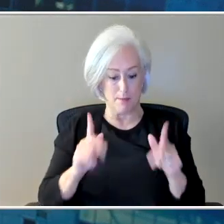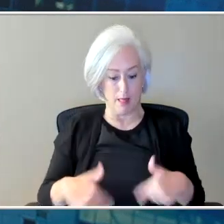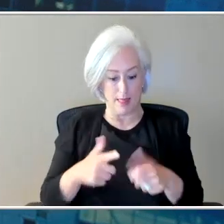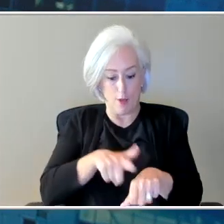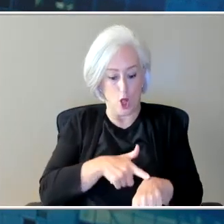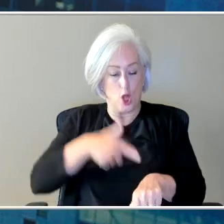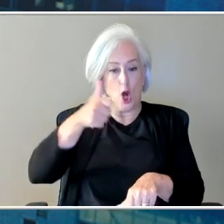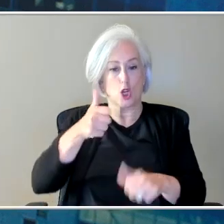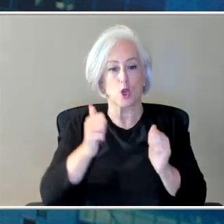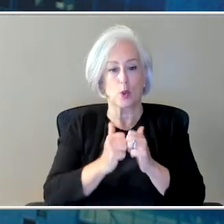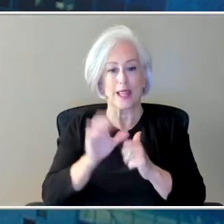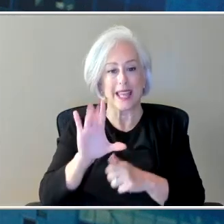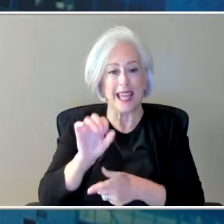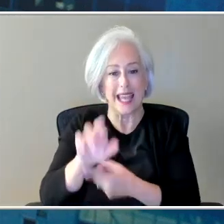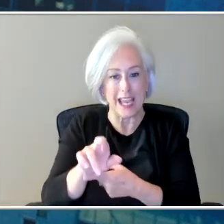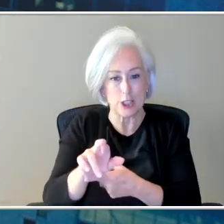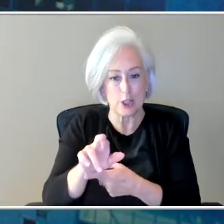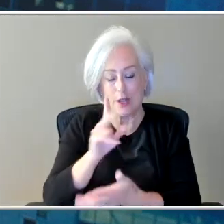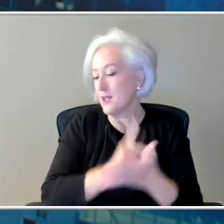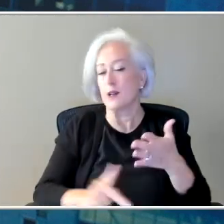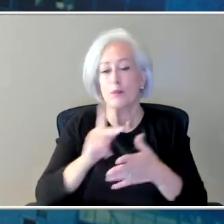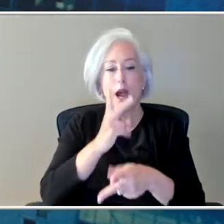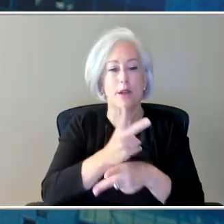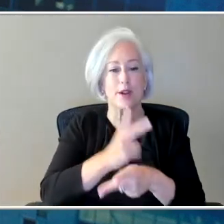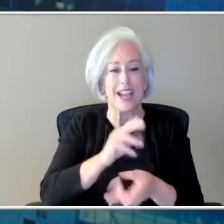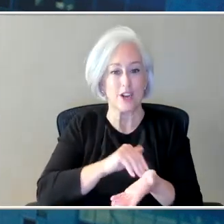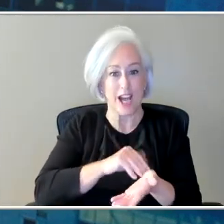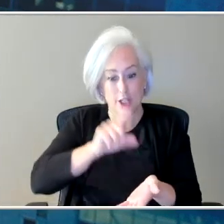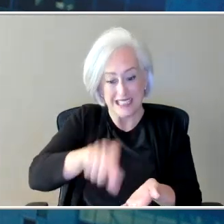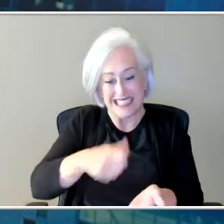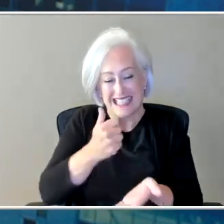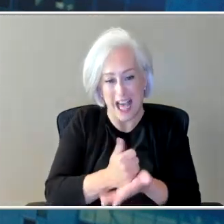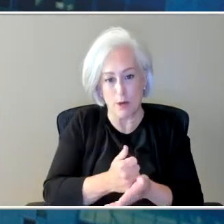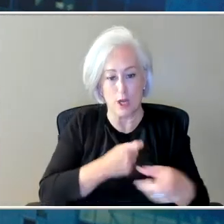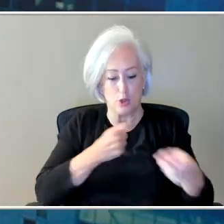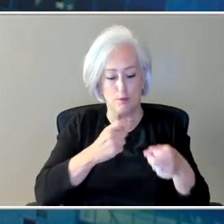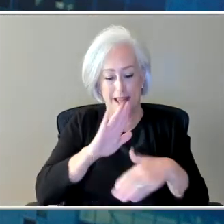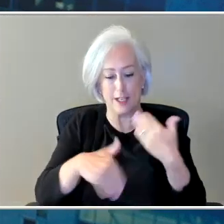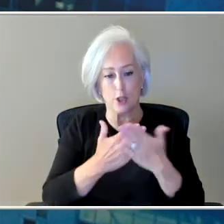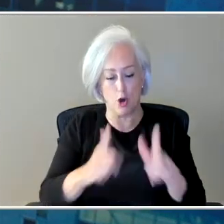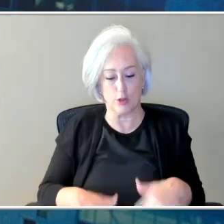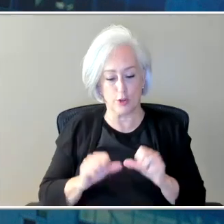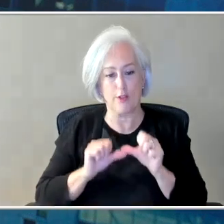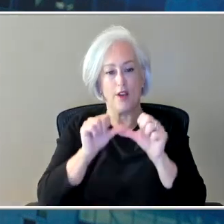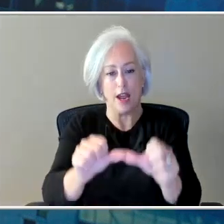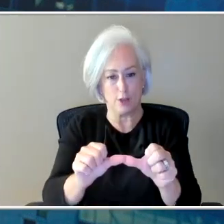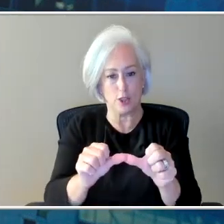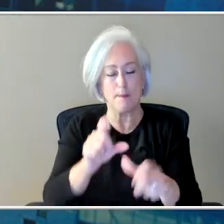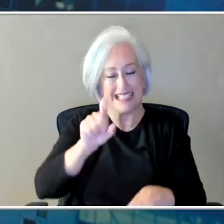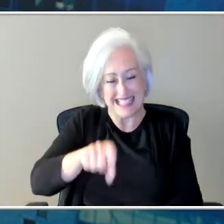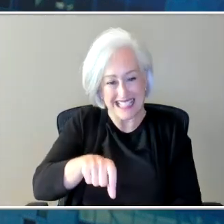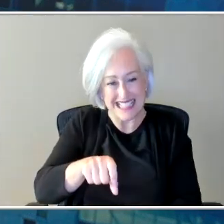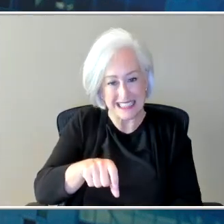and our primary care doctors are needing help with managing all the survivorship needs, and I really do think that we could see a